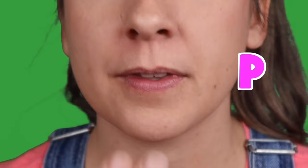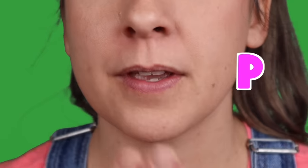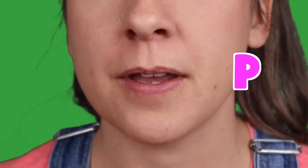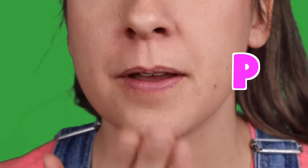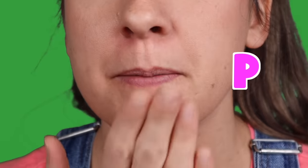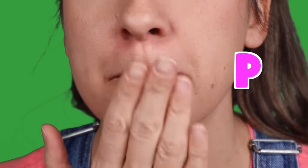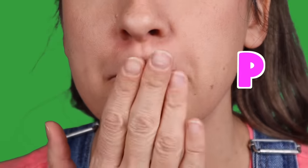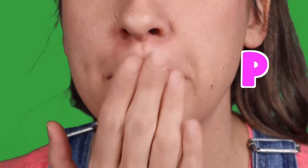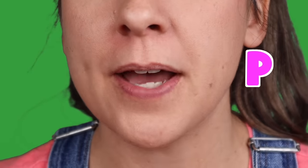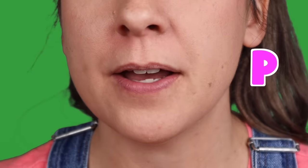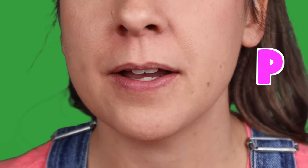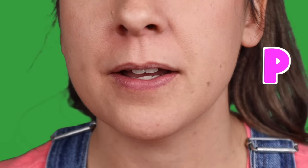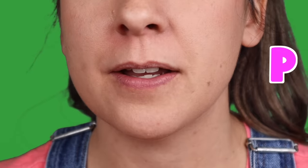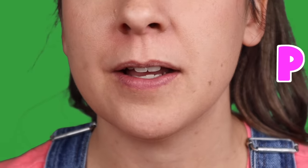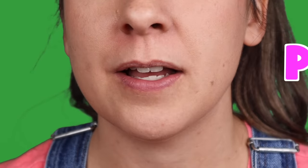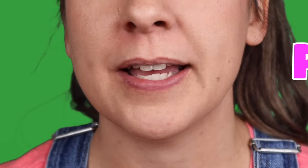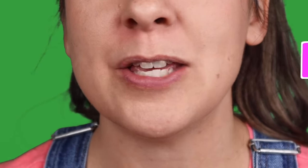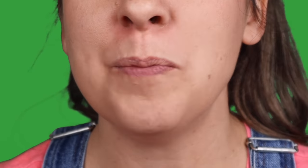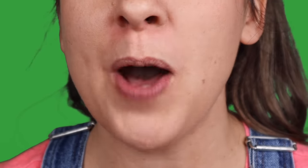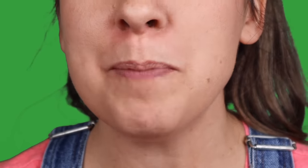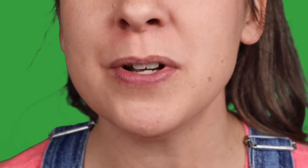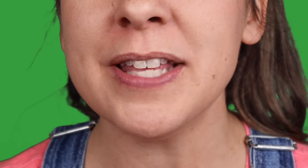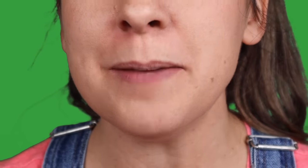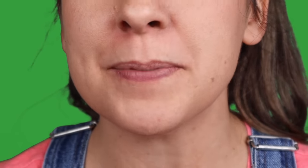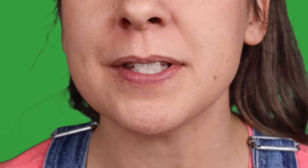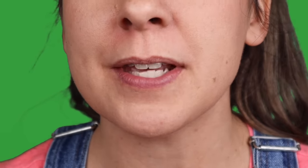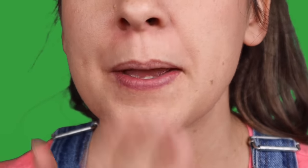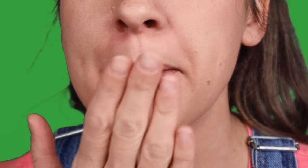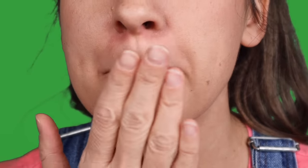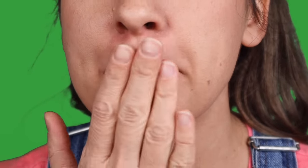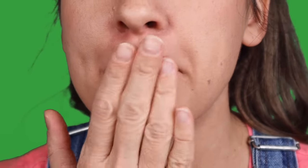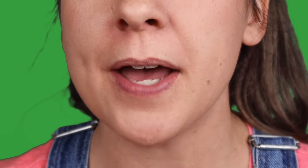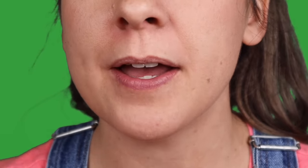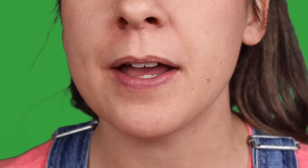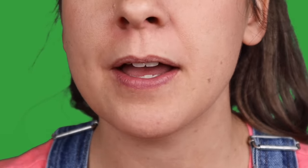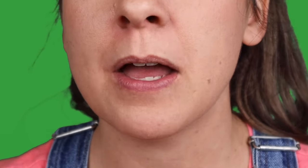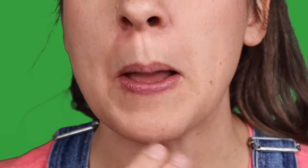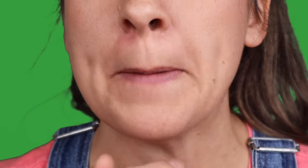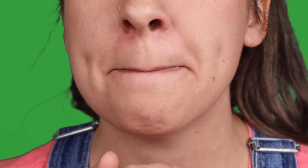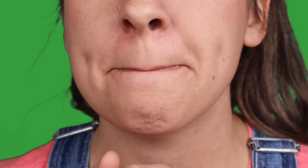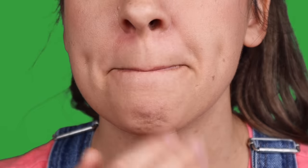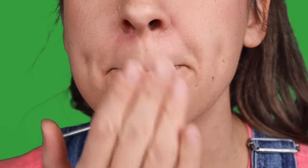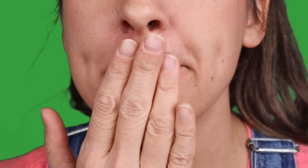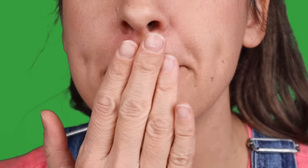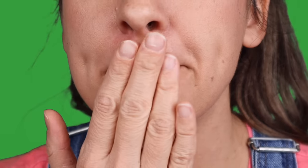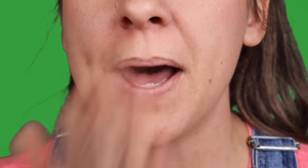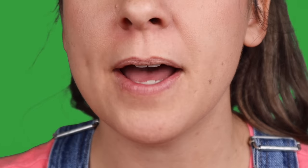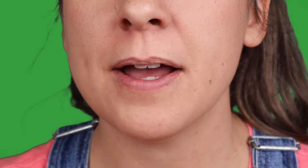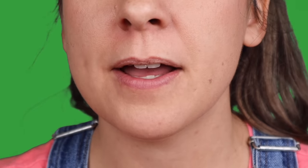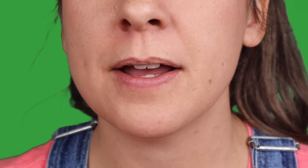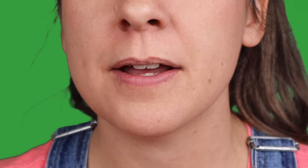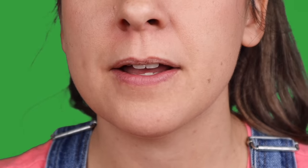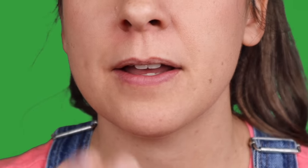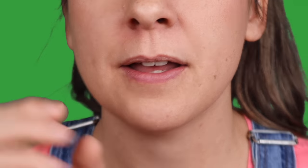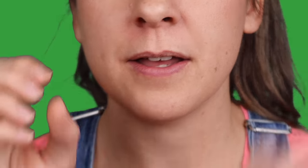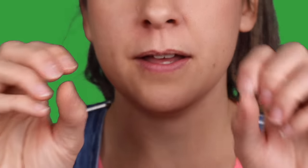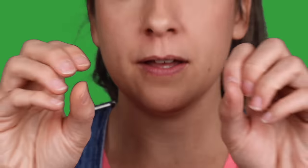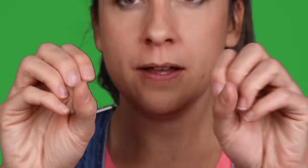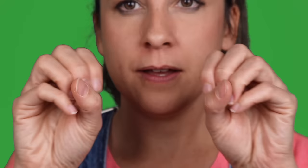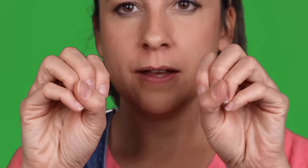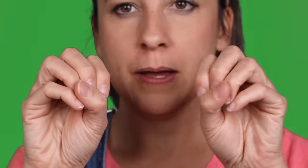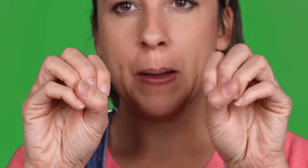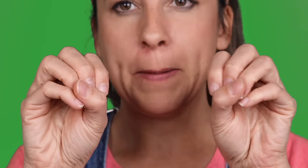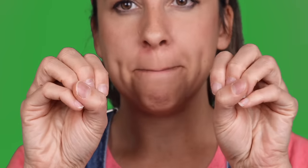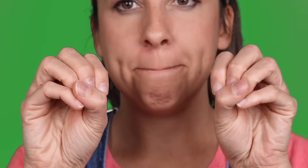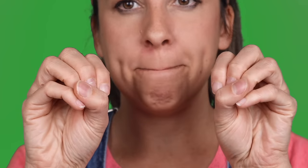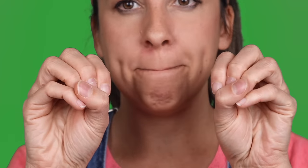Sound. P. You pop your lips. P. P.